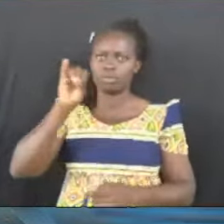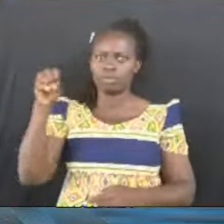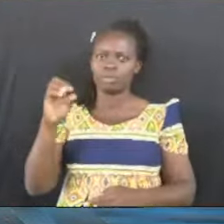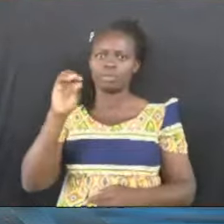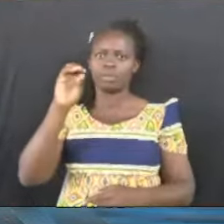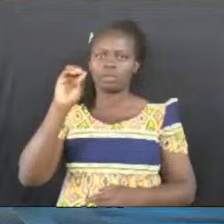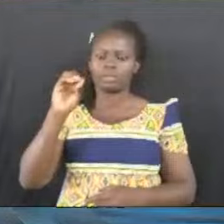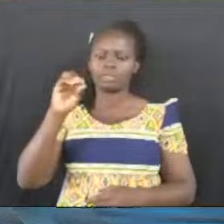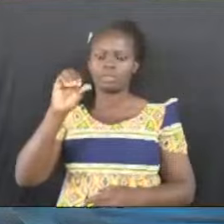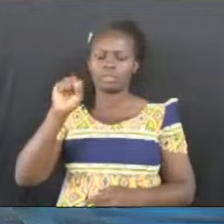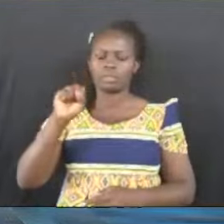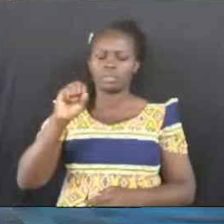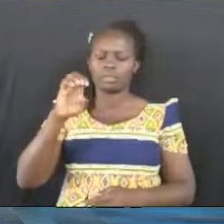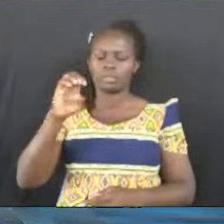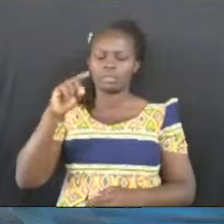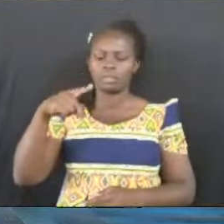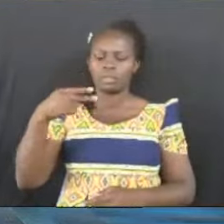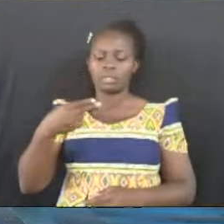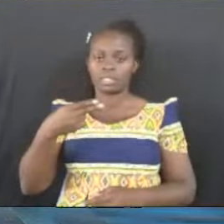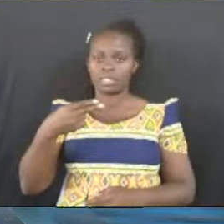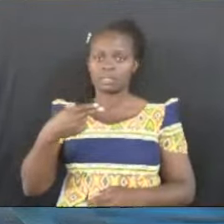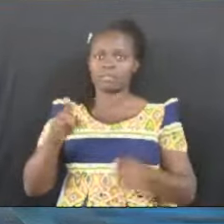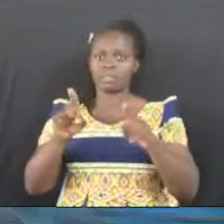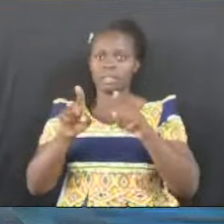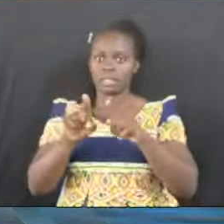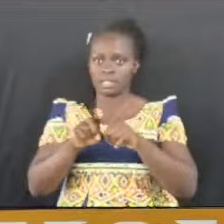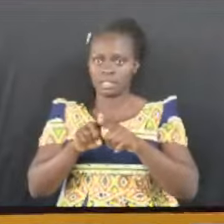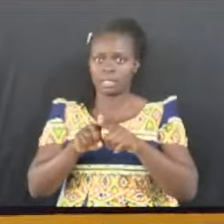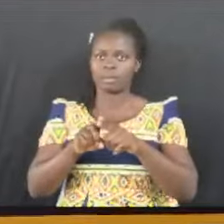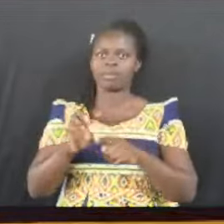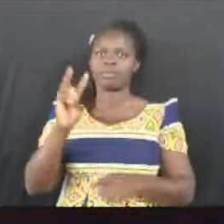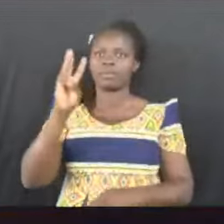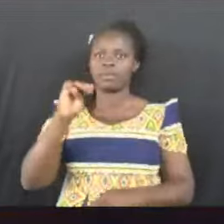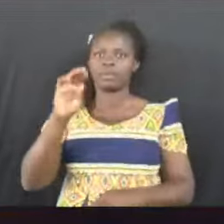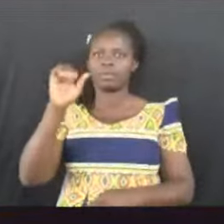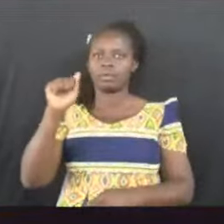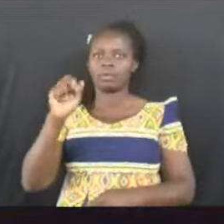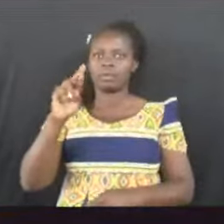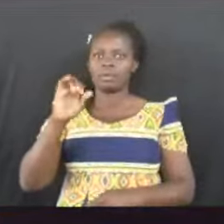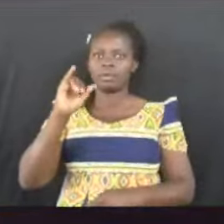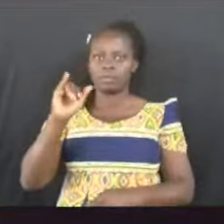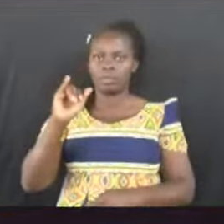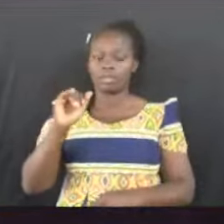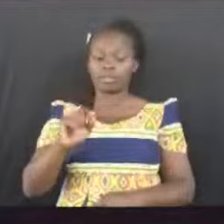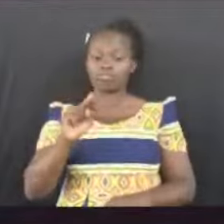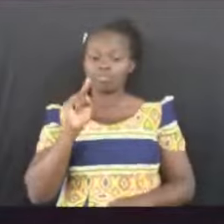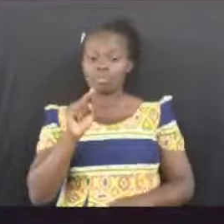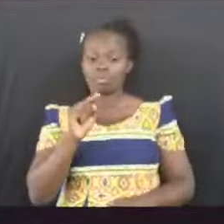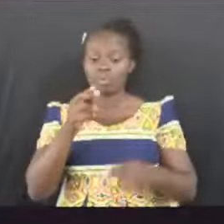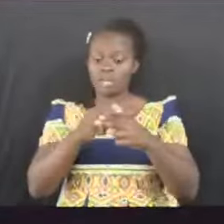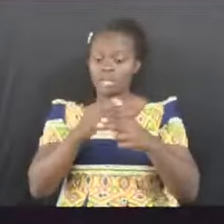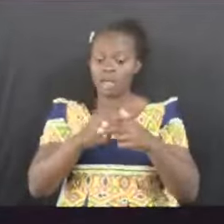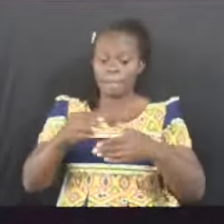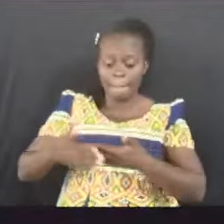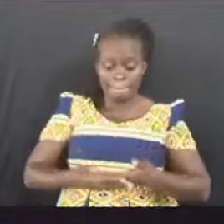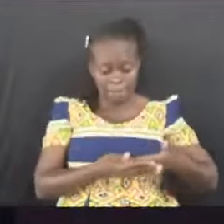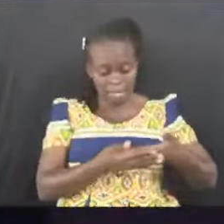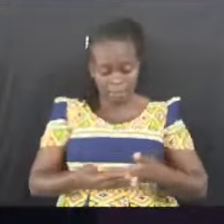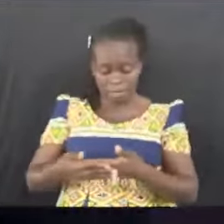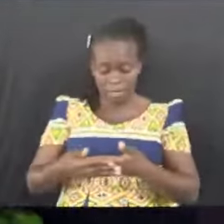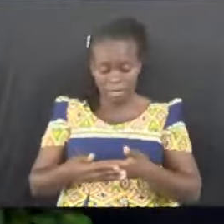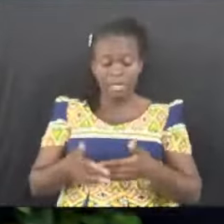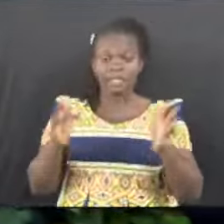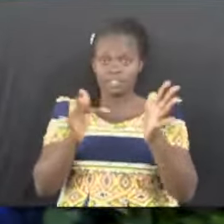what? Jesus. Why Jesus? You know, in English, Jesus doesn't mean